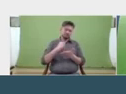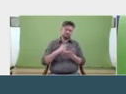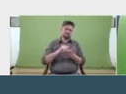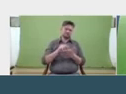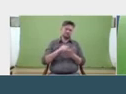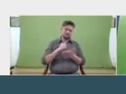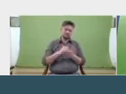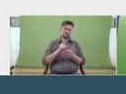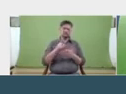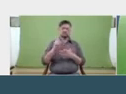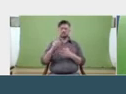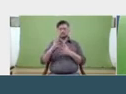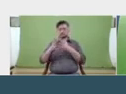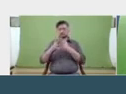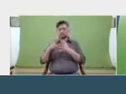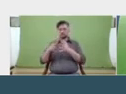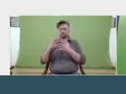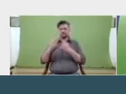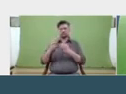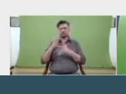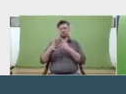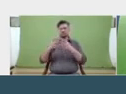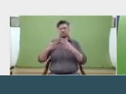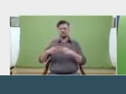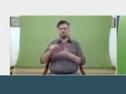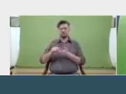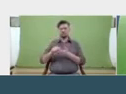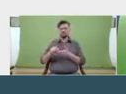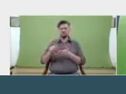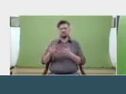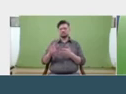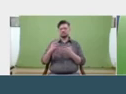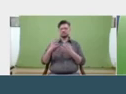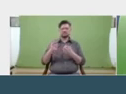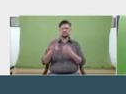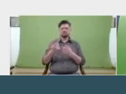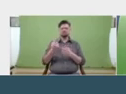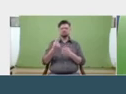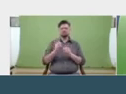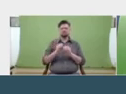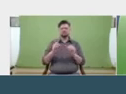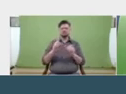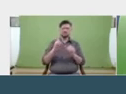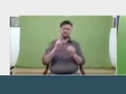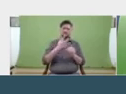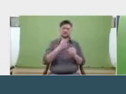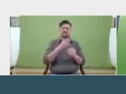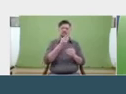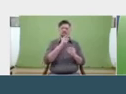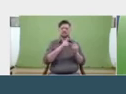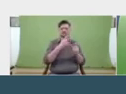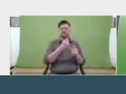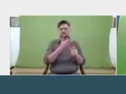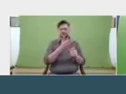writing which is kind of useless activity but people engaged with that uh so uh there are certain uh